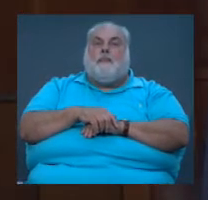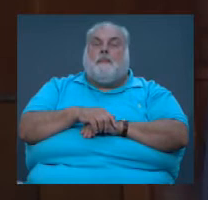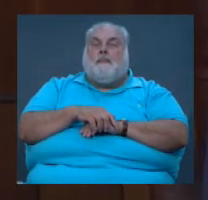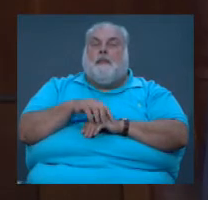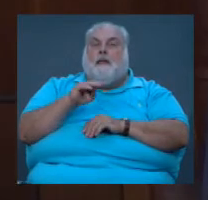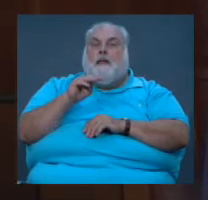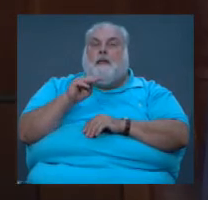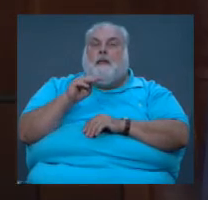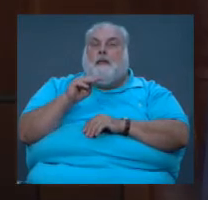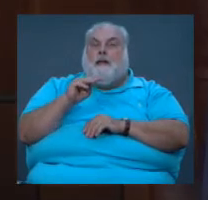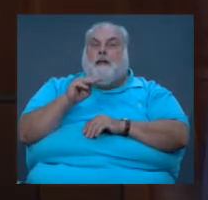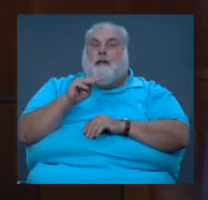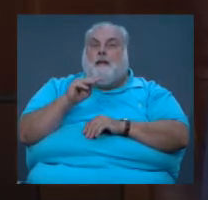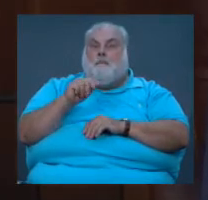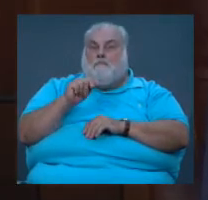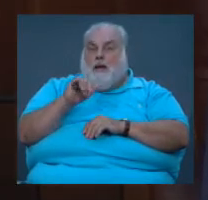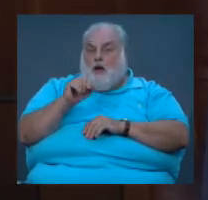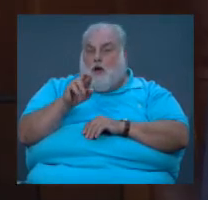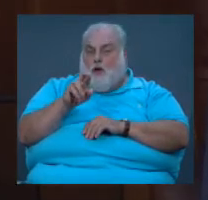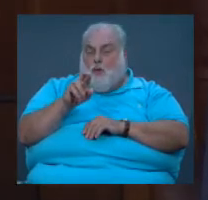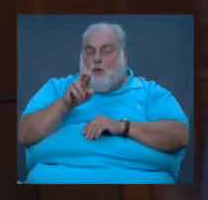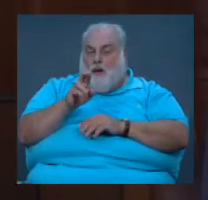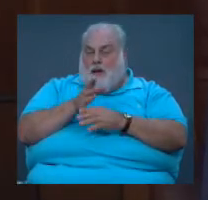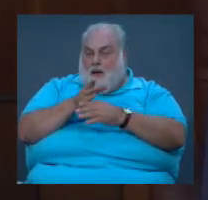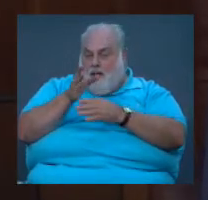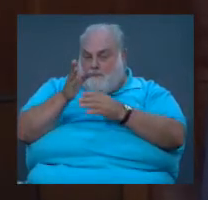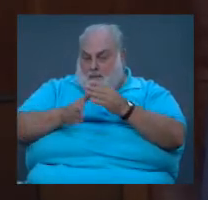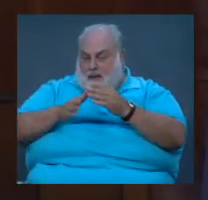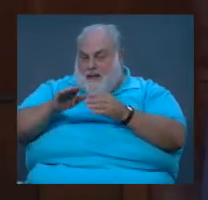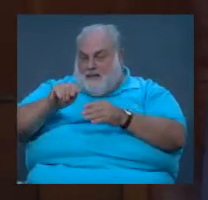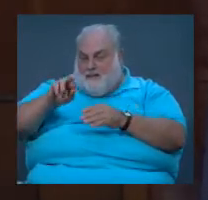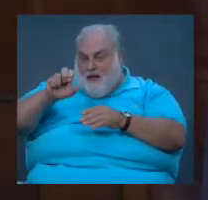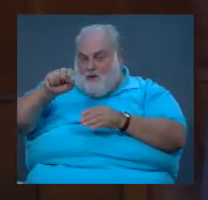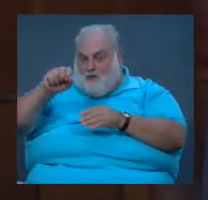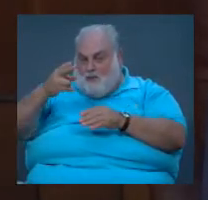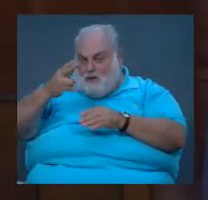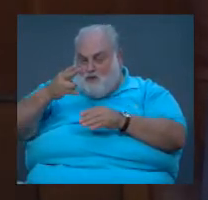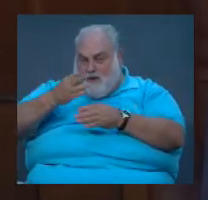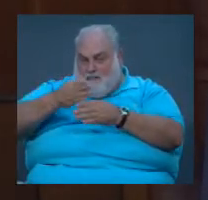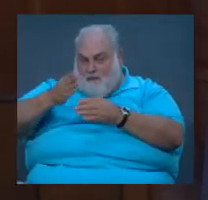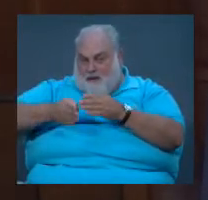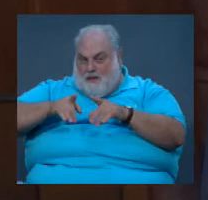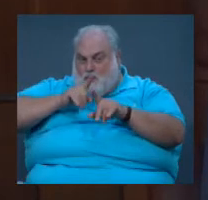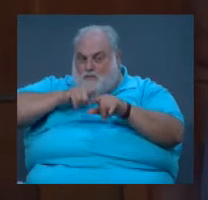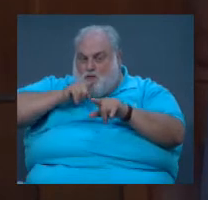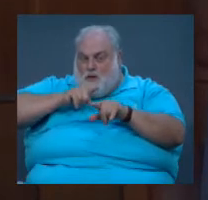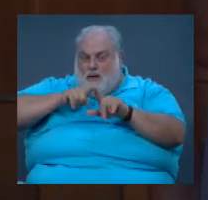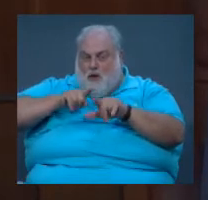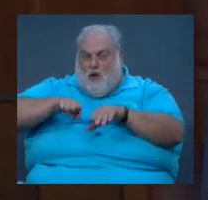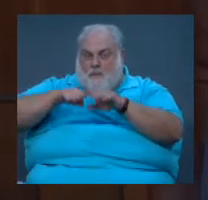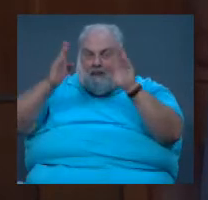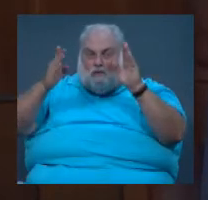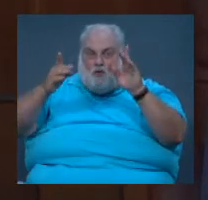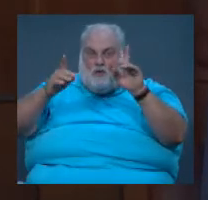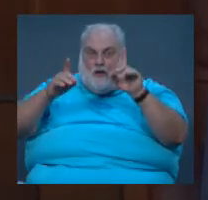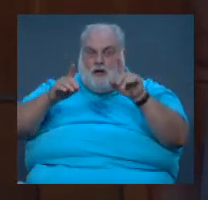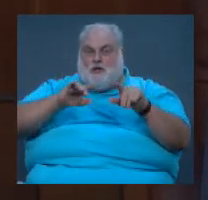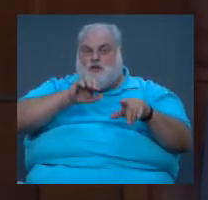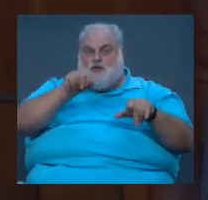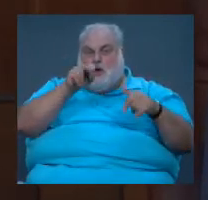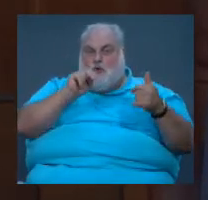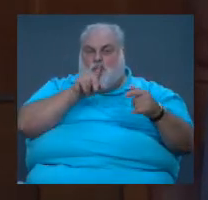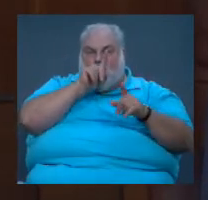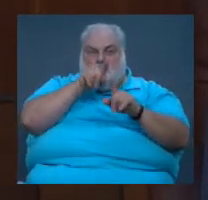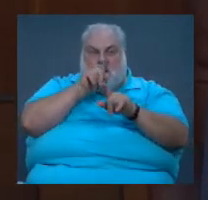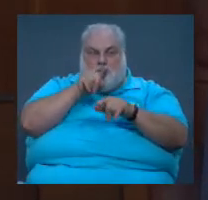our Chief Financial Officer, Sarah Linehan, to complete her report, and then we will open up the floor for questions. And so Joan was responding to